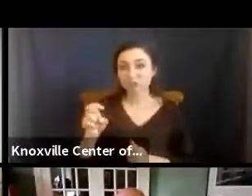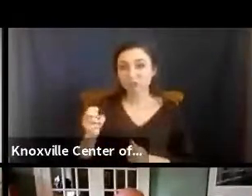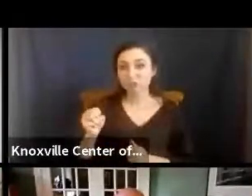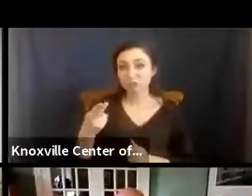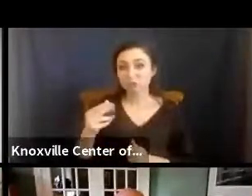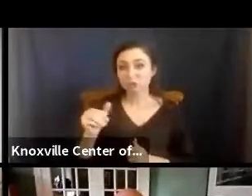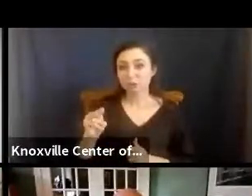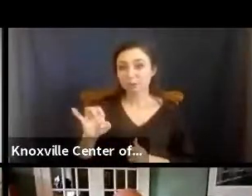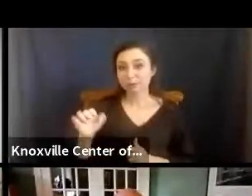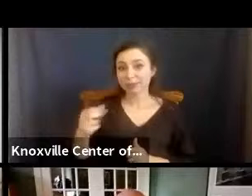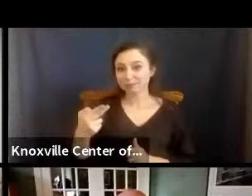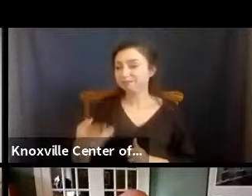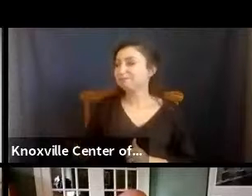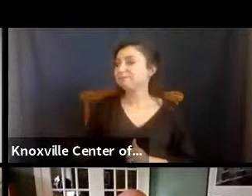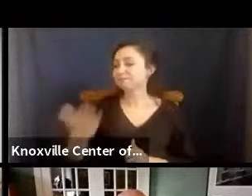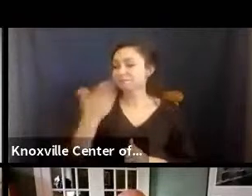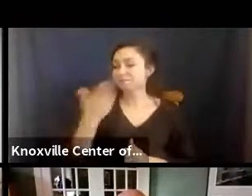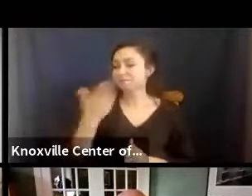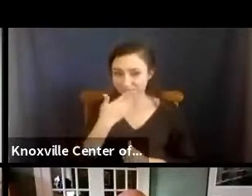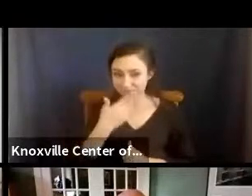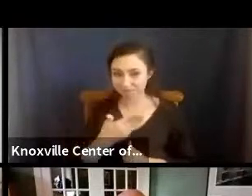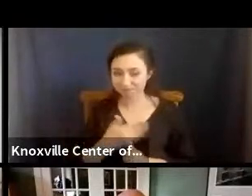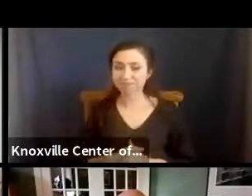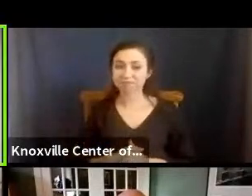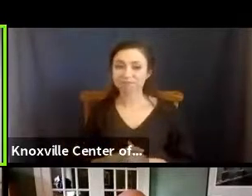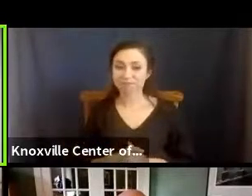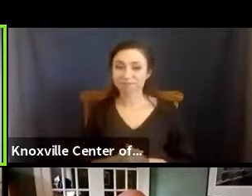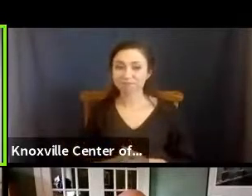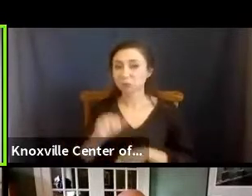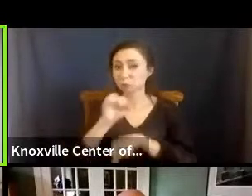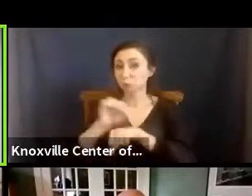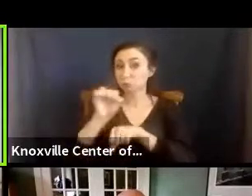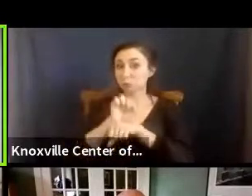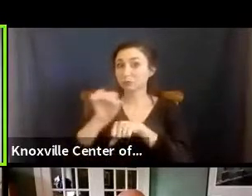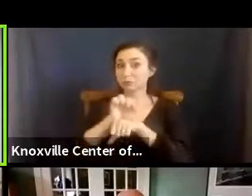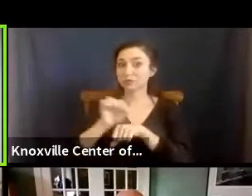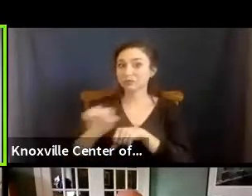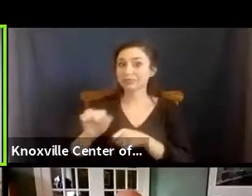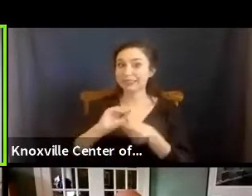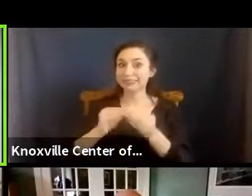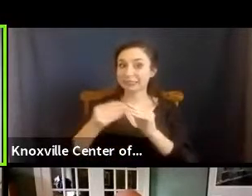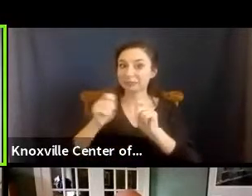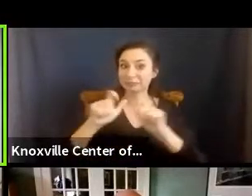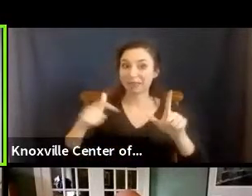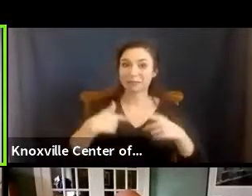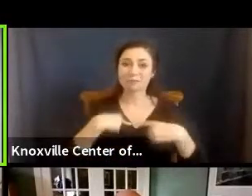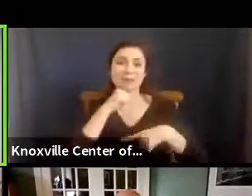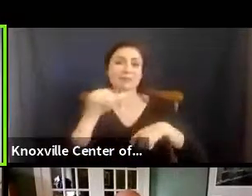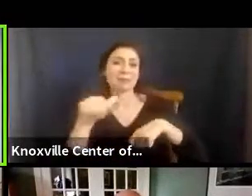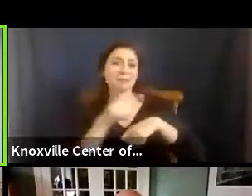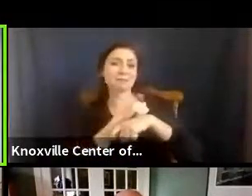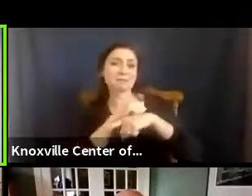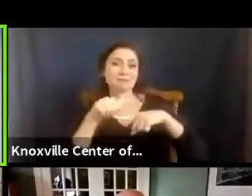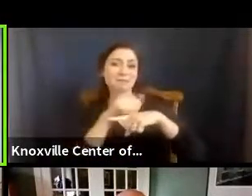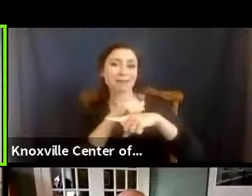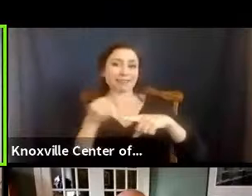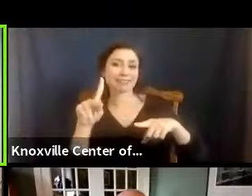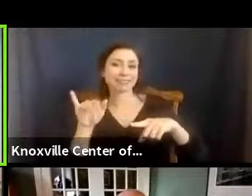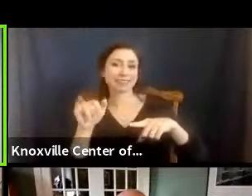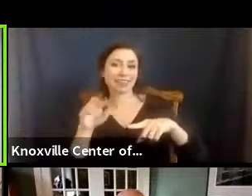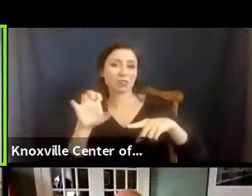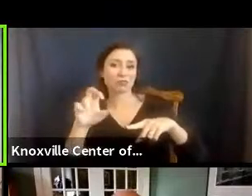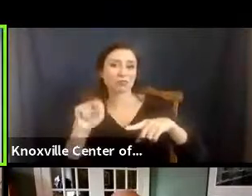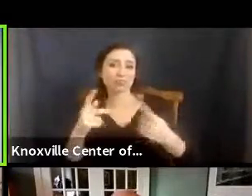Thank you. So I'm working on it. We're working on it. Okay. I'm not as practiced as Catherine is. We've been